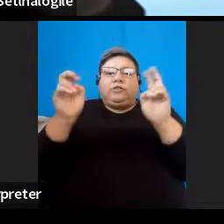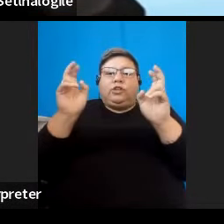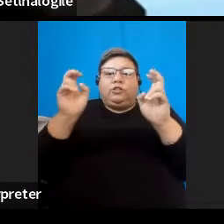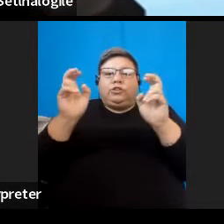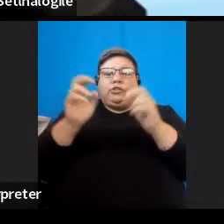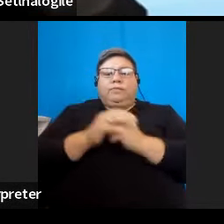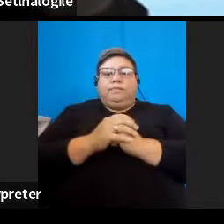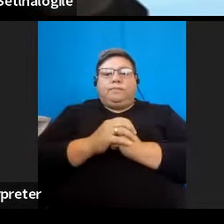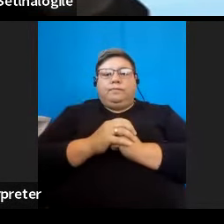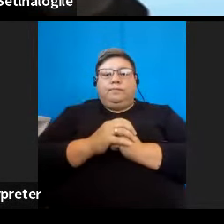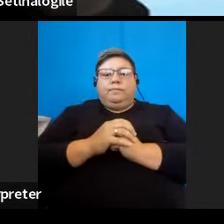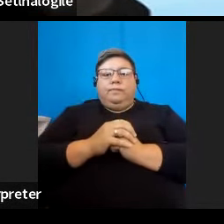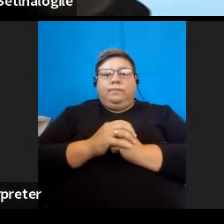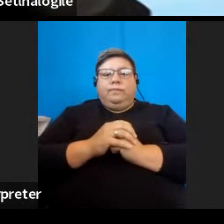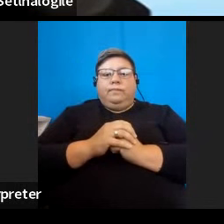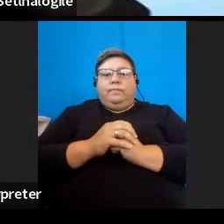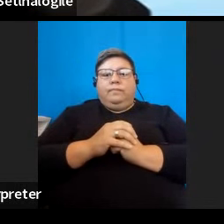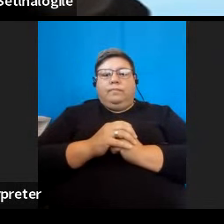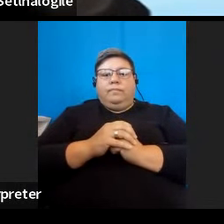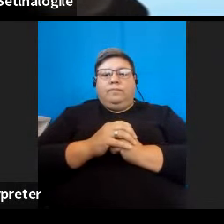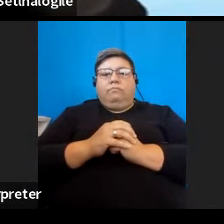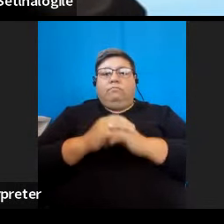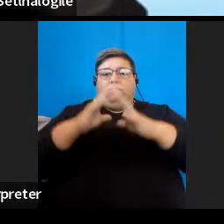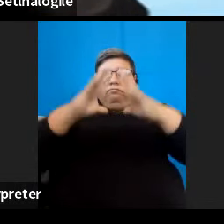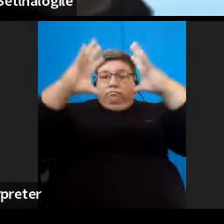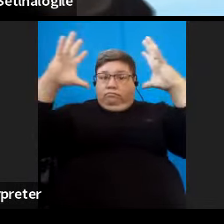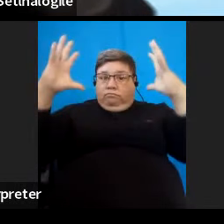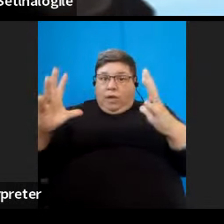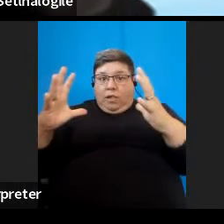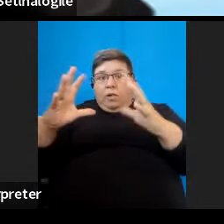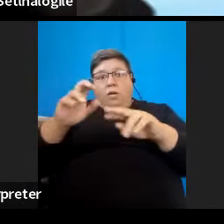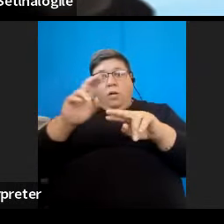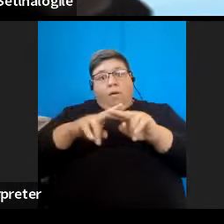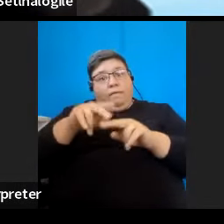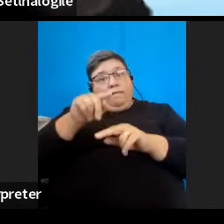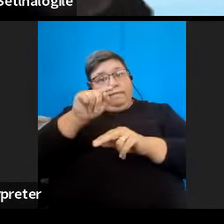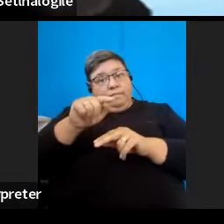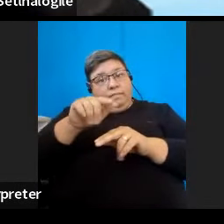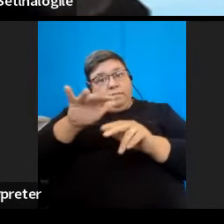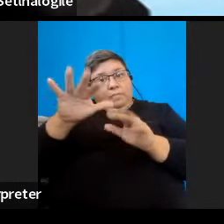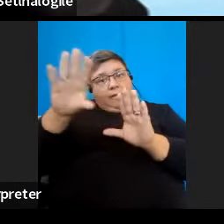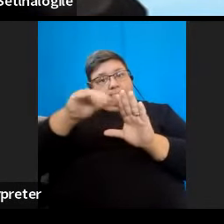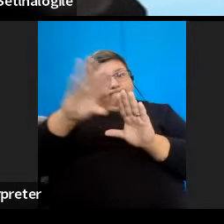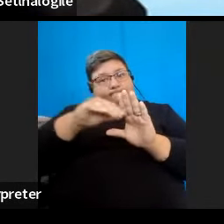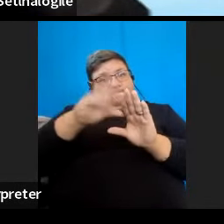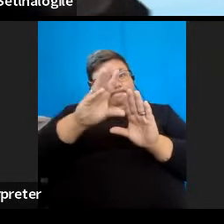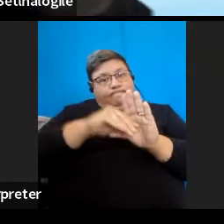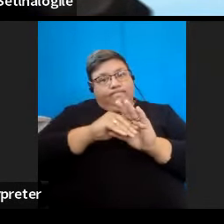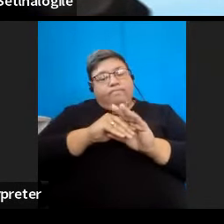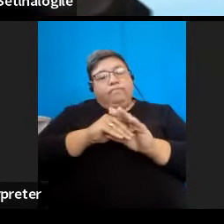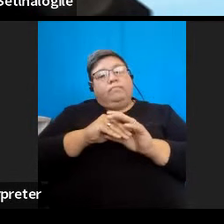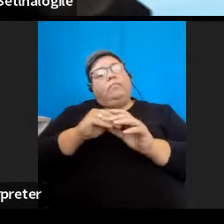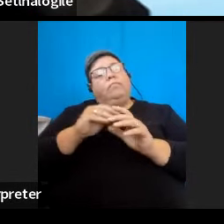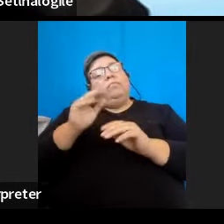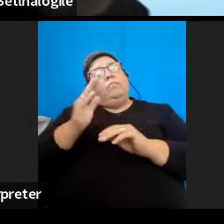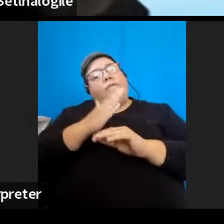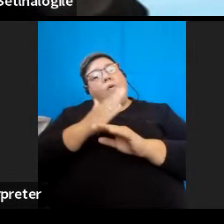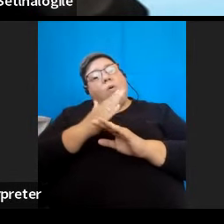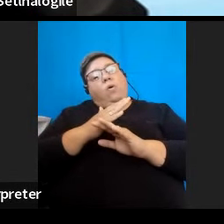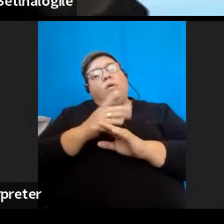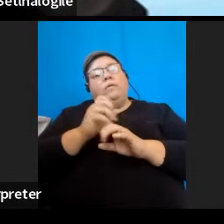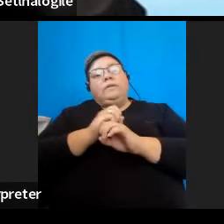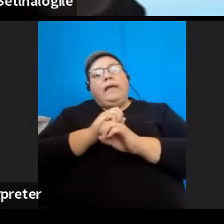where bulk of the participants on that scheme was clearing